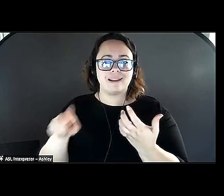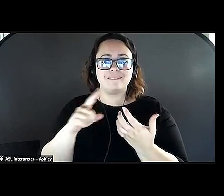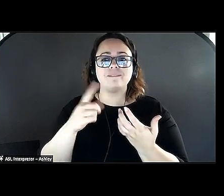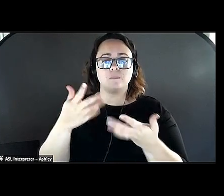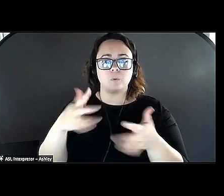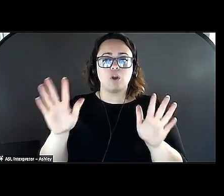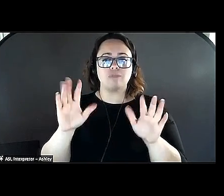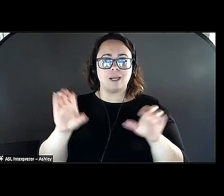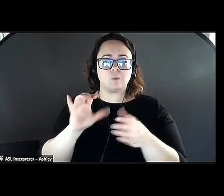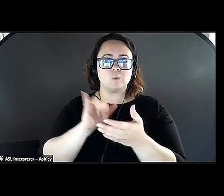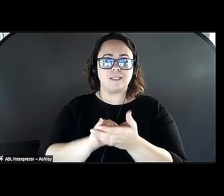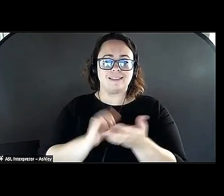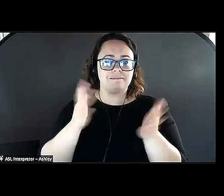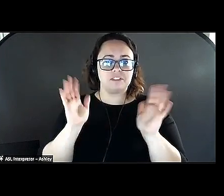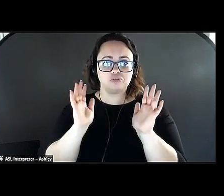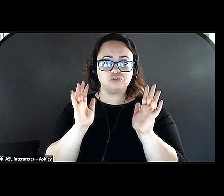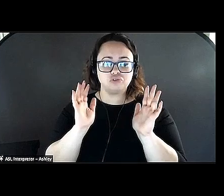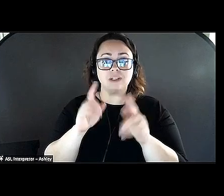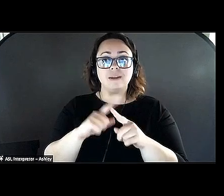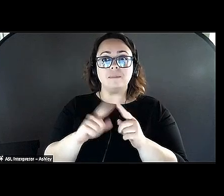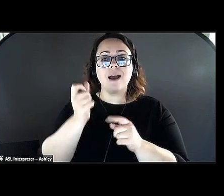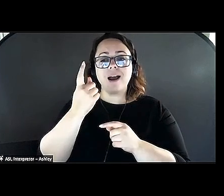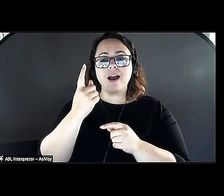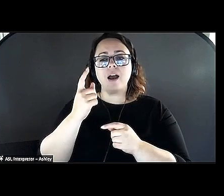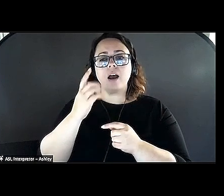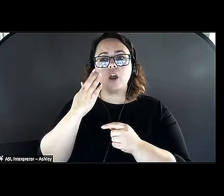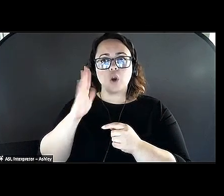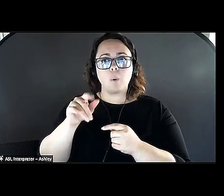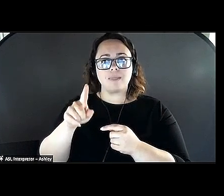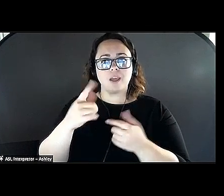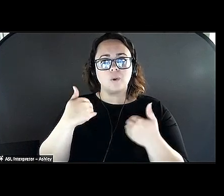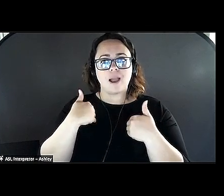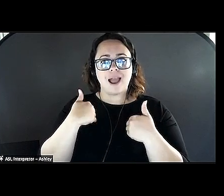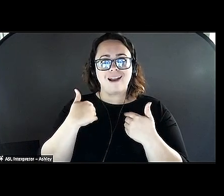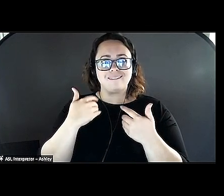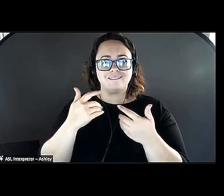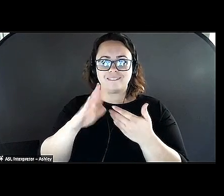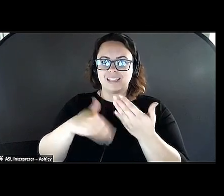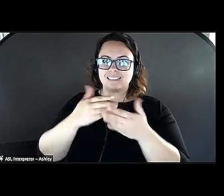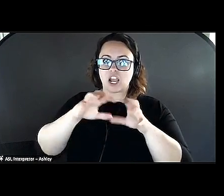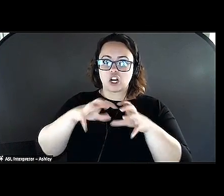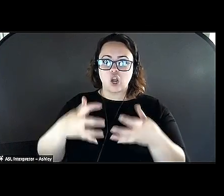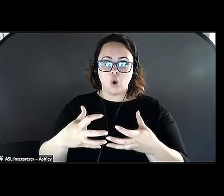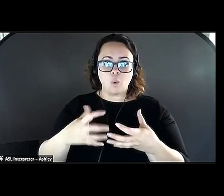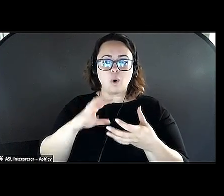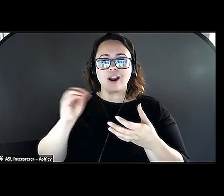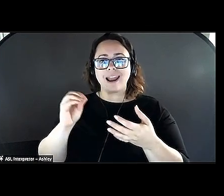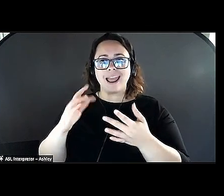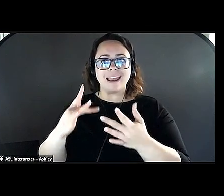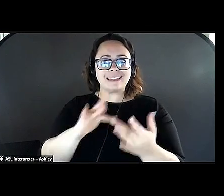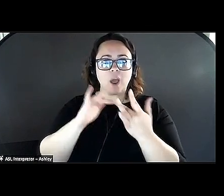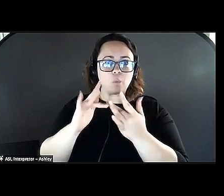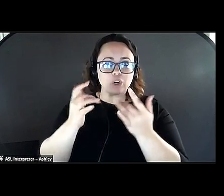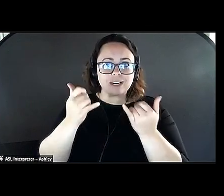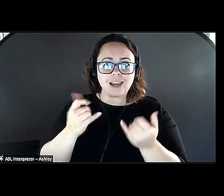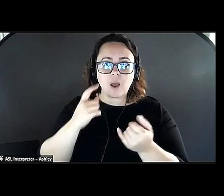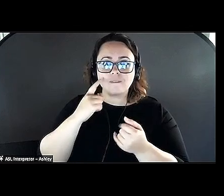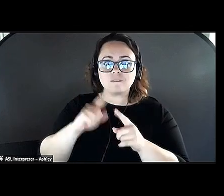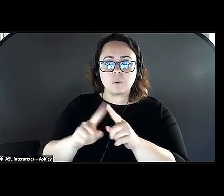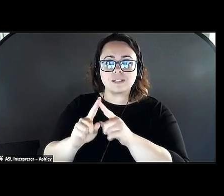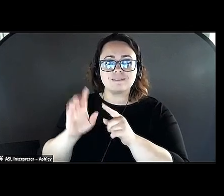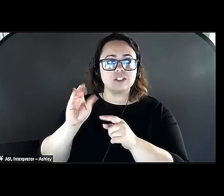already doing that, but knowing that you have this entire cohort and network of the